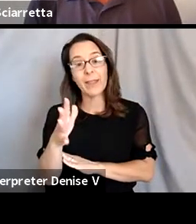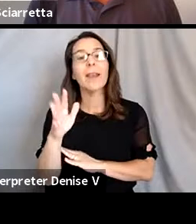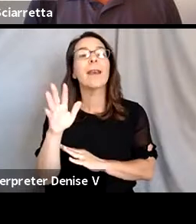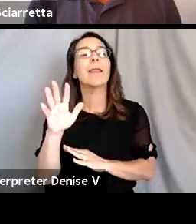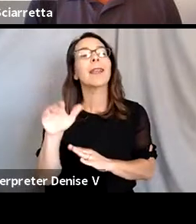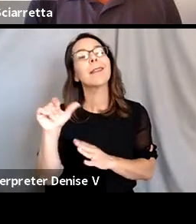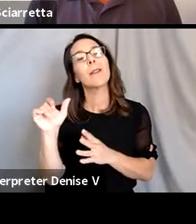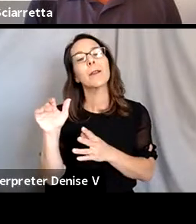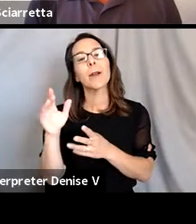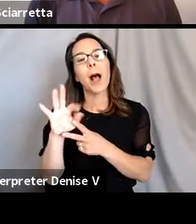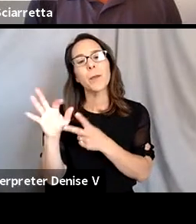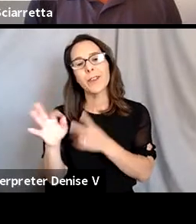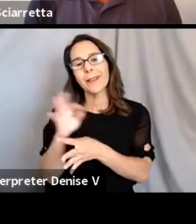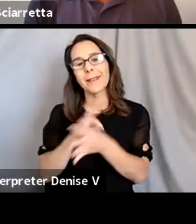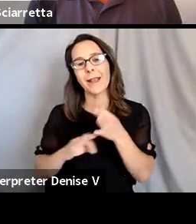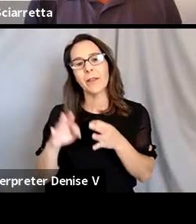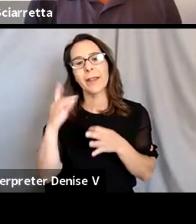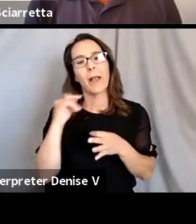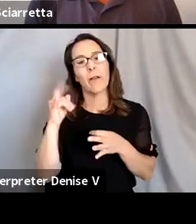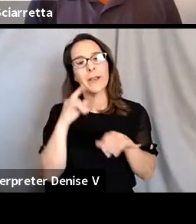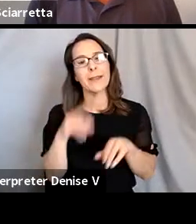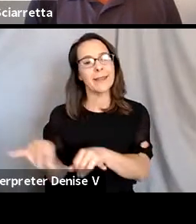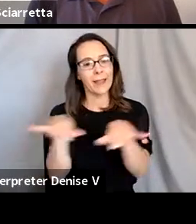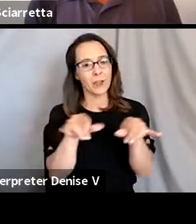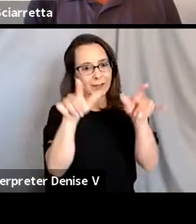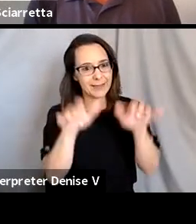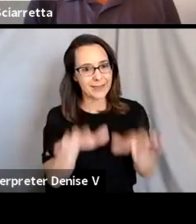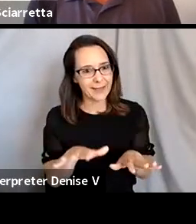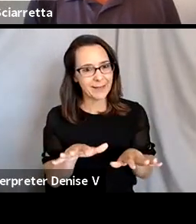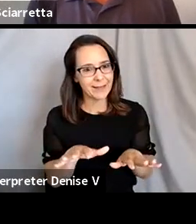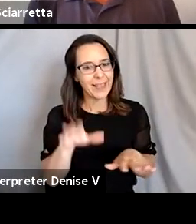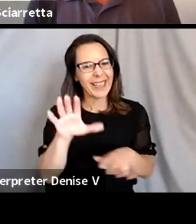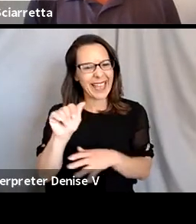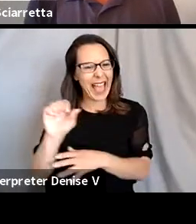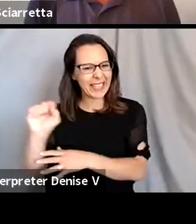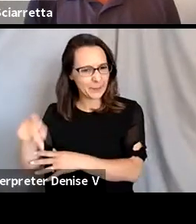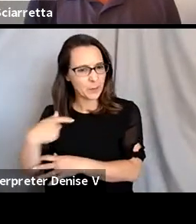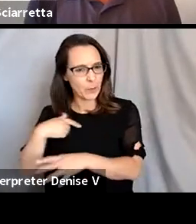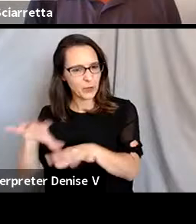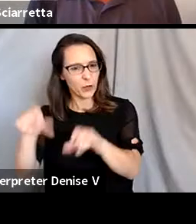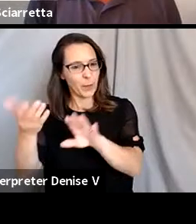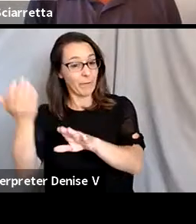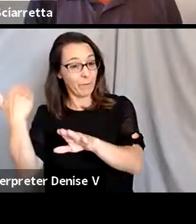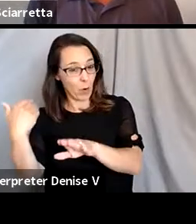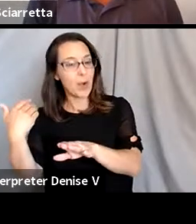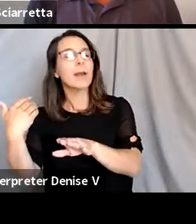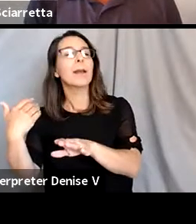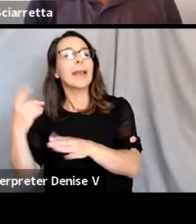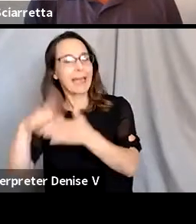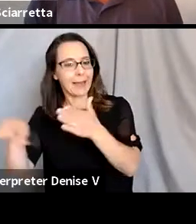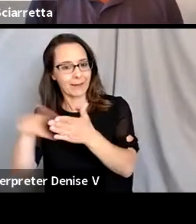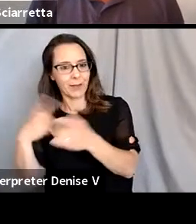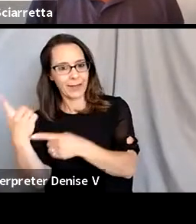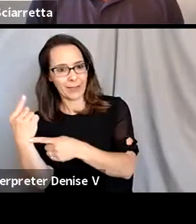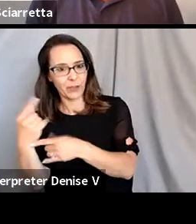the California standards tests that the CASP that we've been taking in years past that were actually canceled last year.